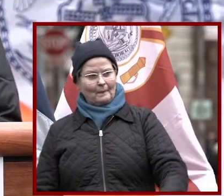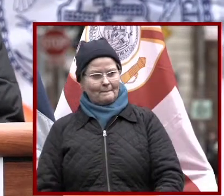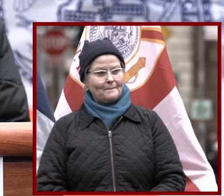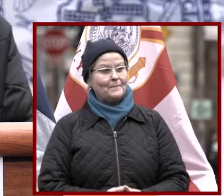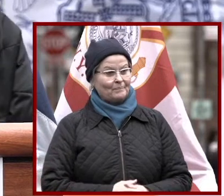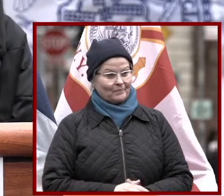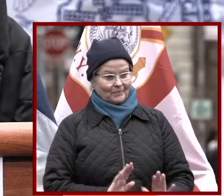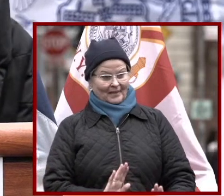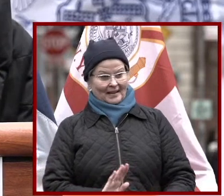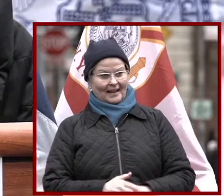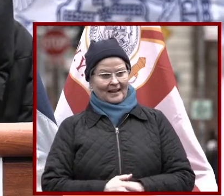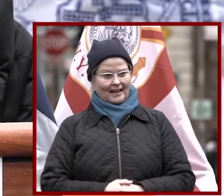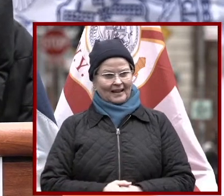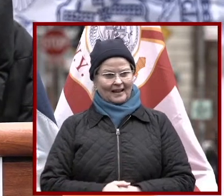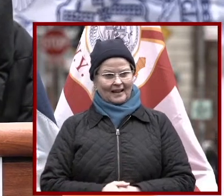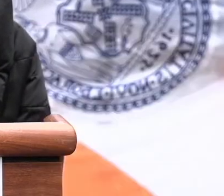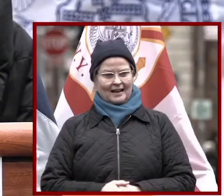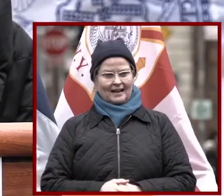Okay.